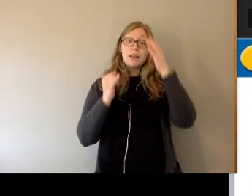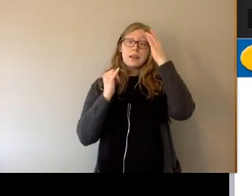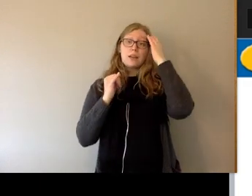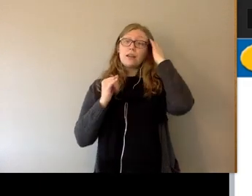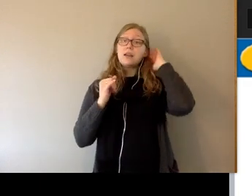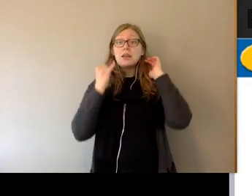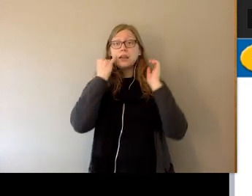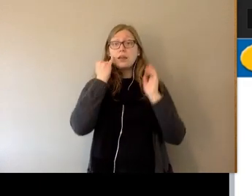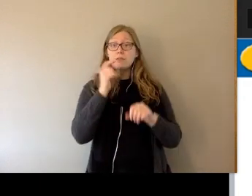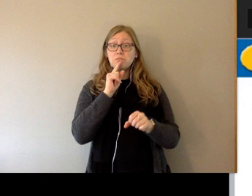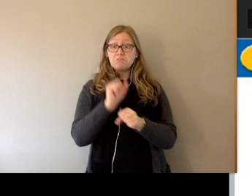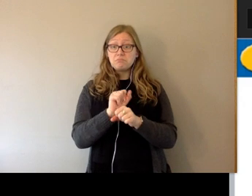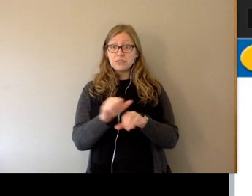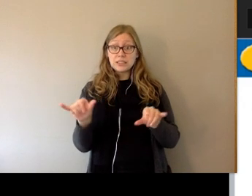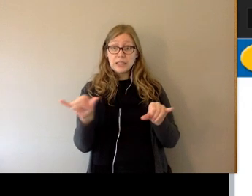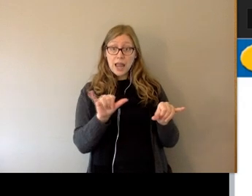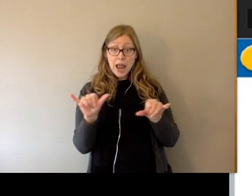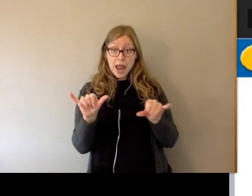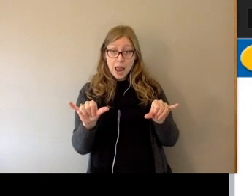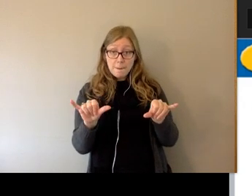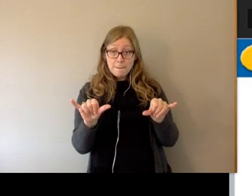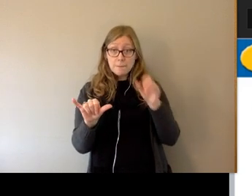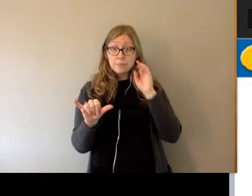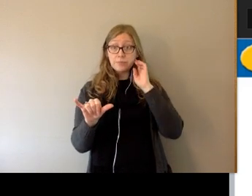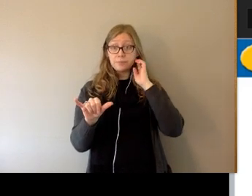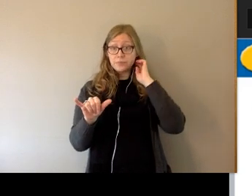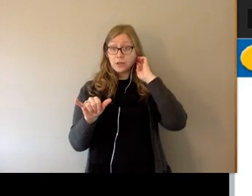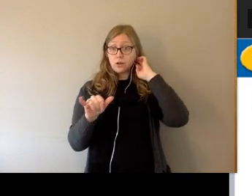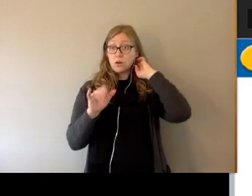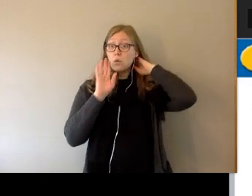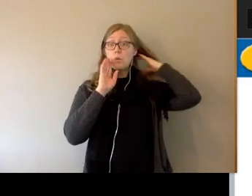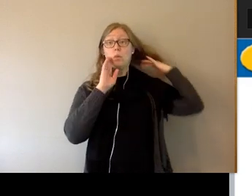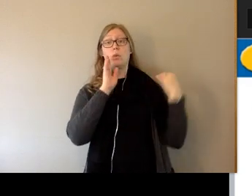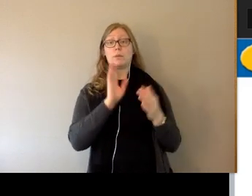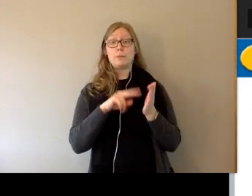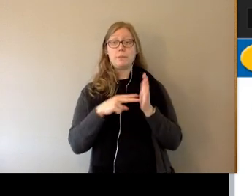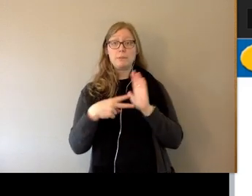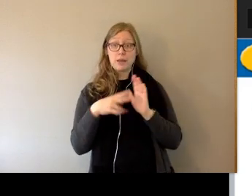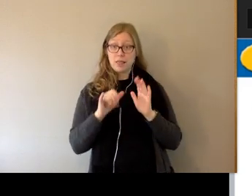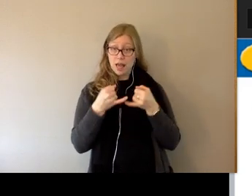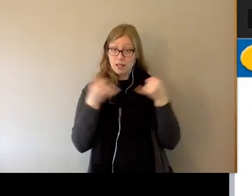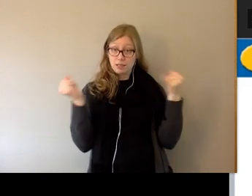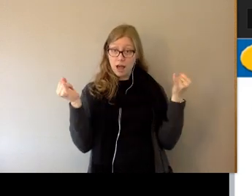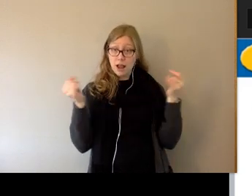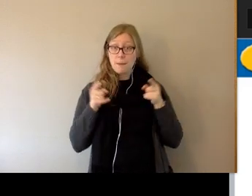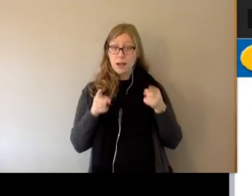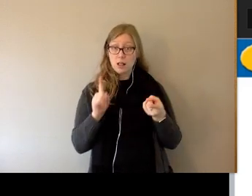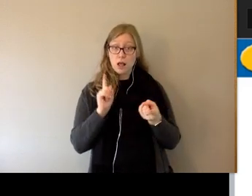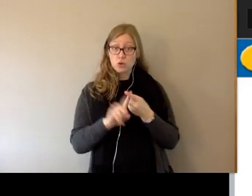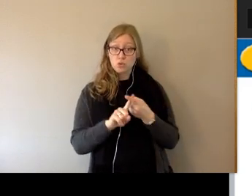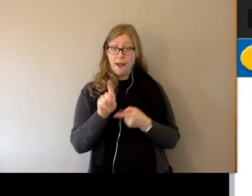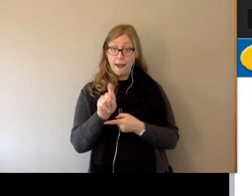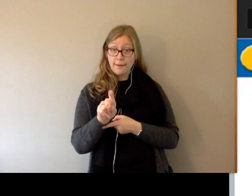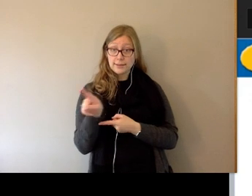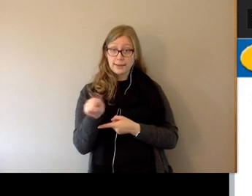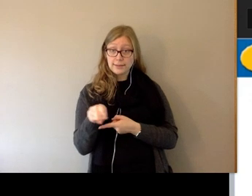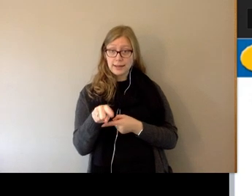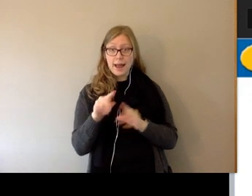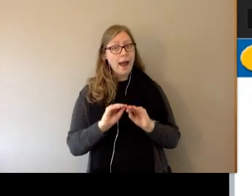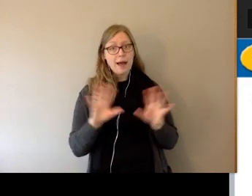the same, that would mean that this line segment is parallel to XZ. And obviously it's not the same. 3/4 is